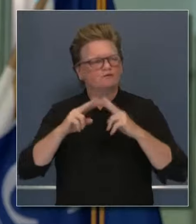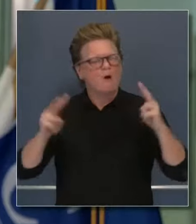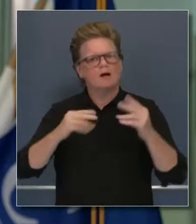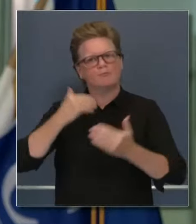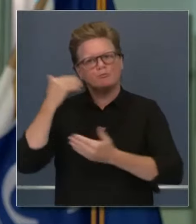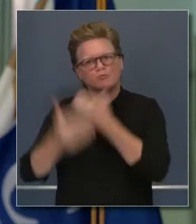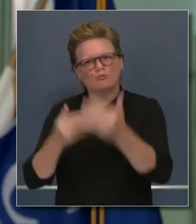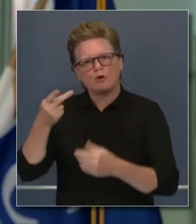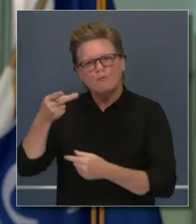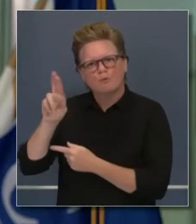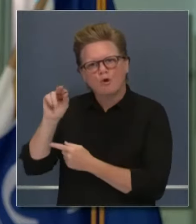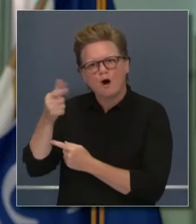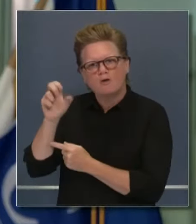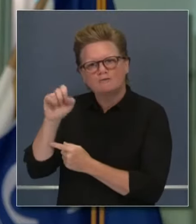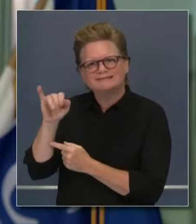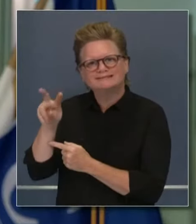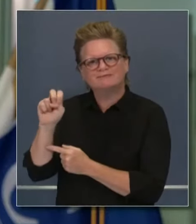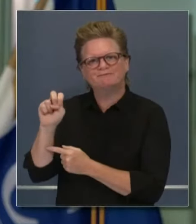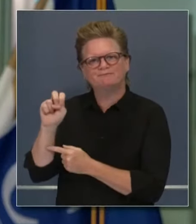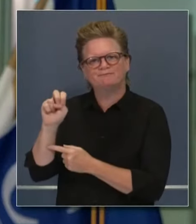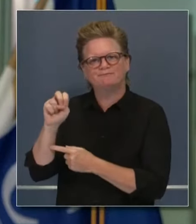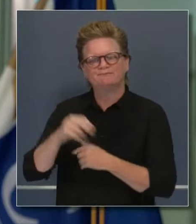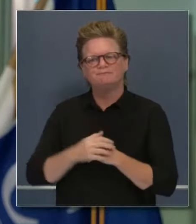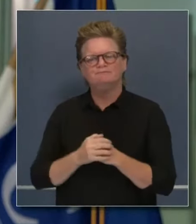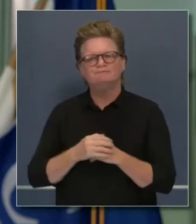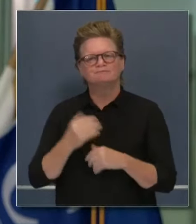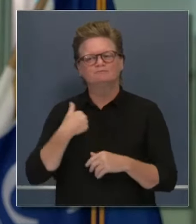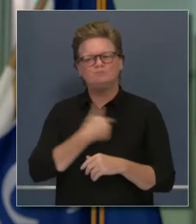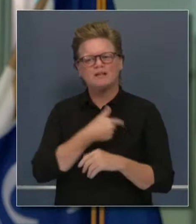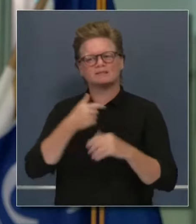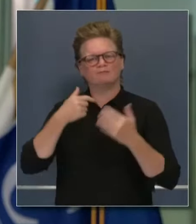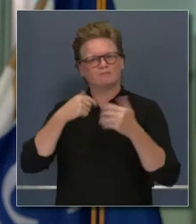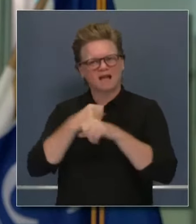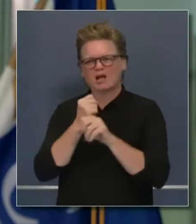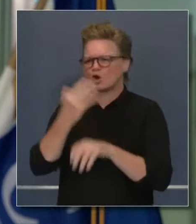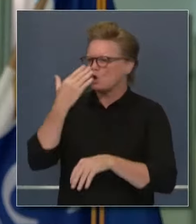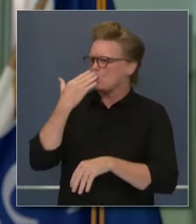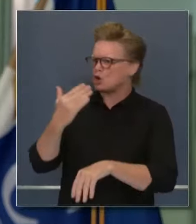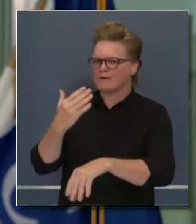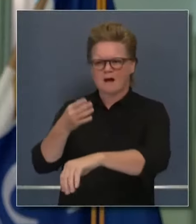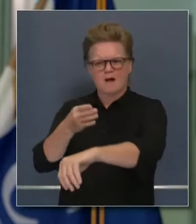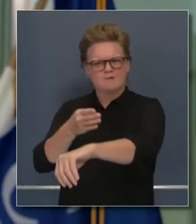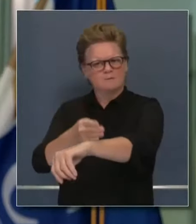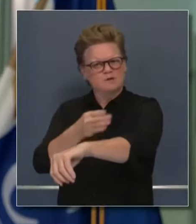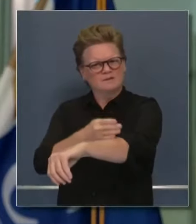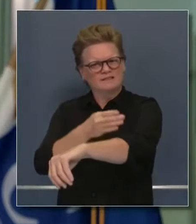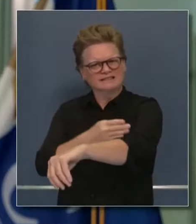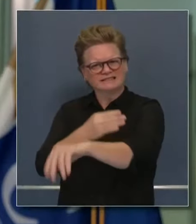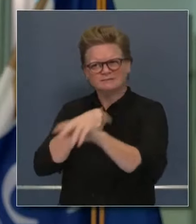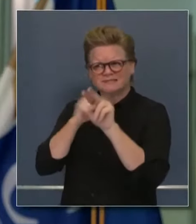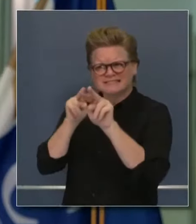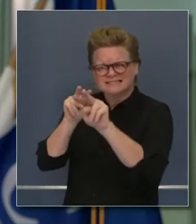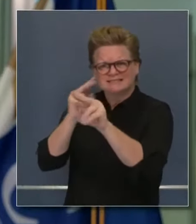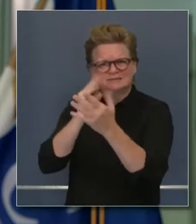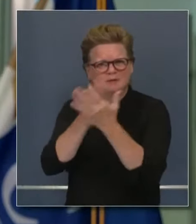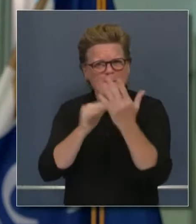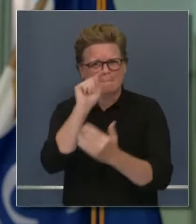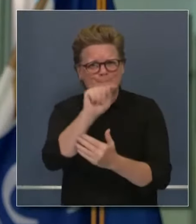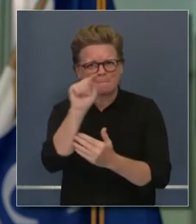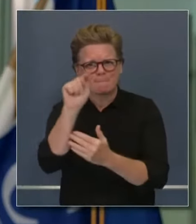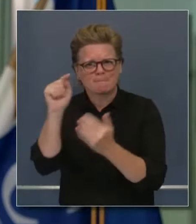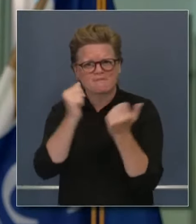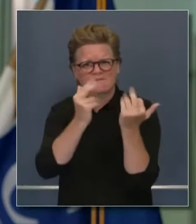the majority of these larger complex fires, new fires that are challenging us 800 miles apart from northern